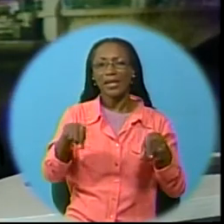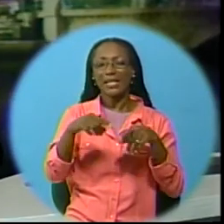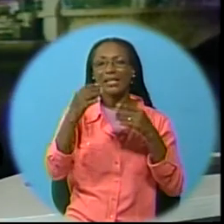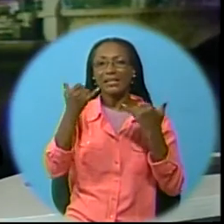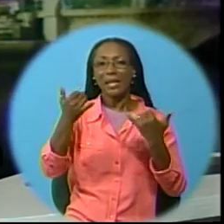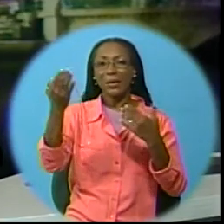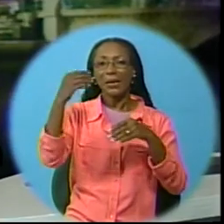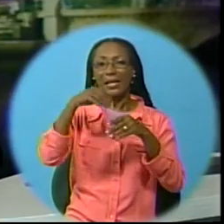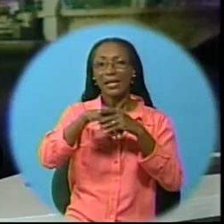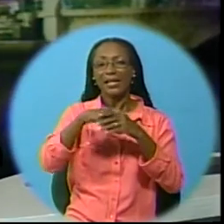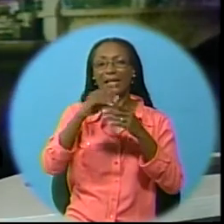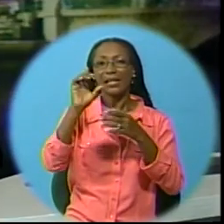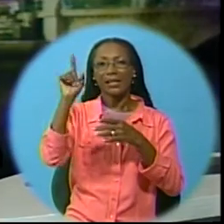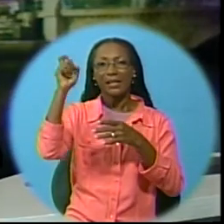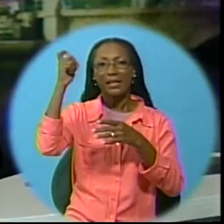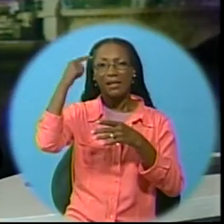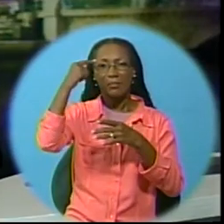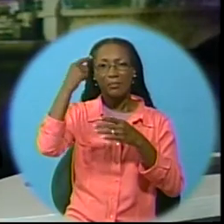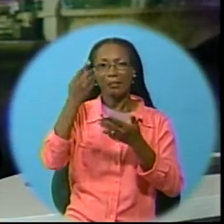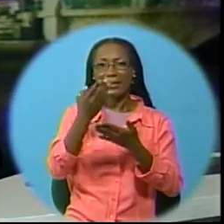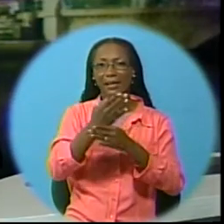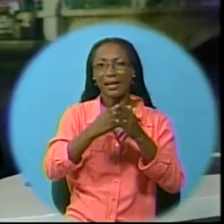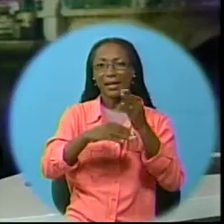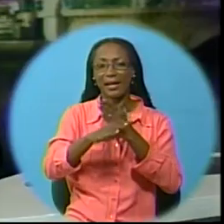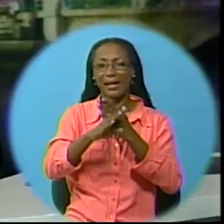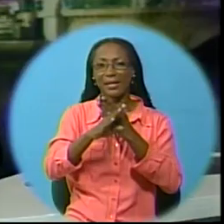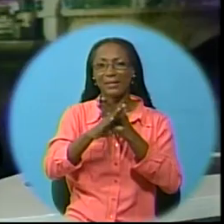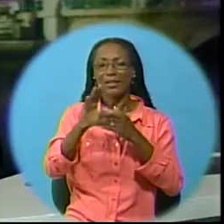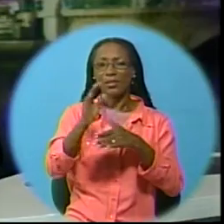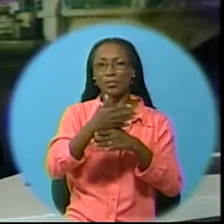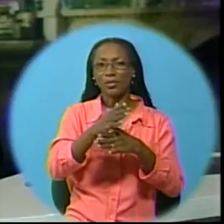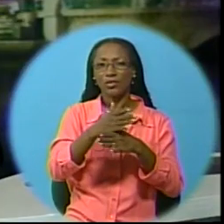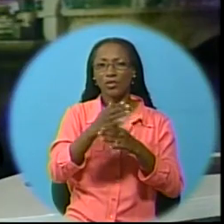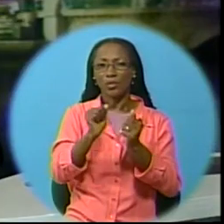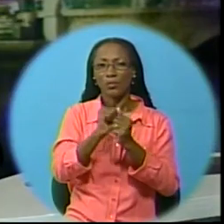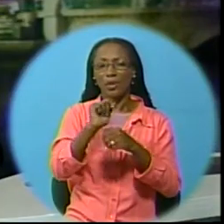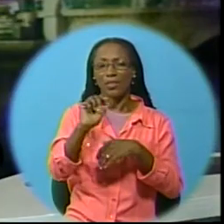will soon be submitted to all stakeholders, including the opposition.